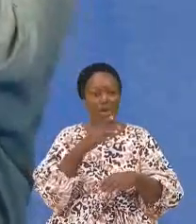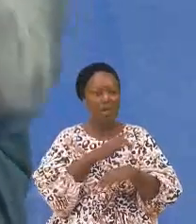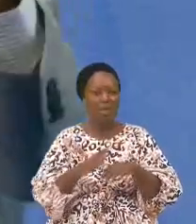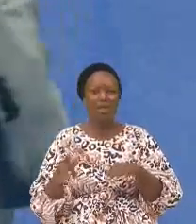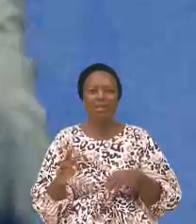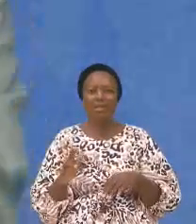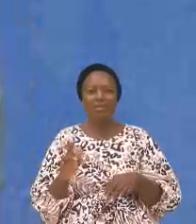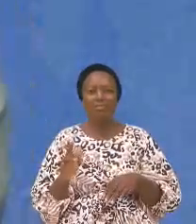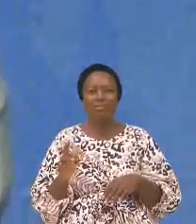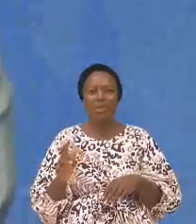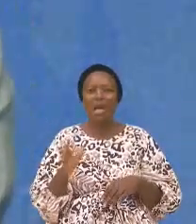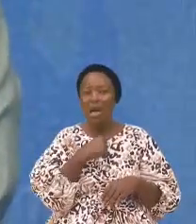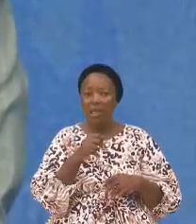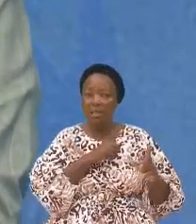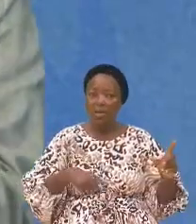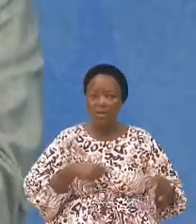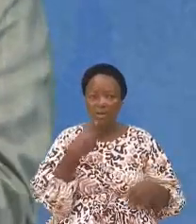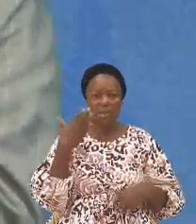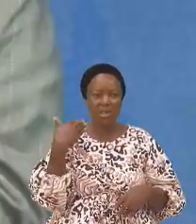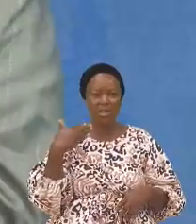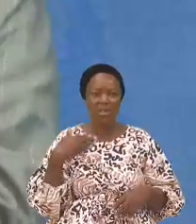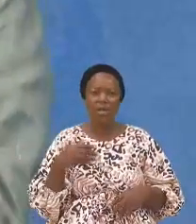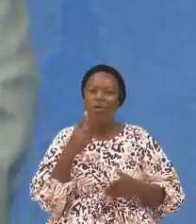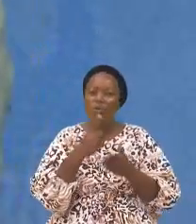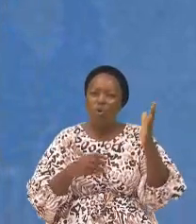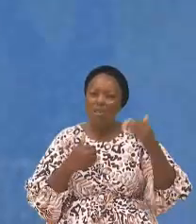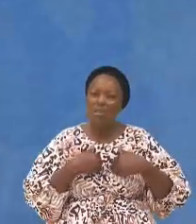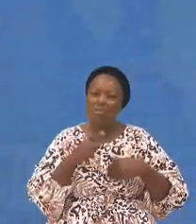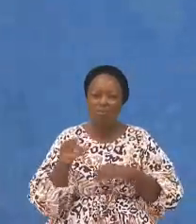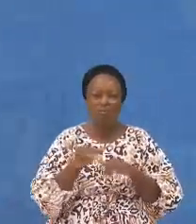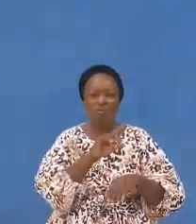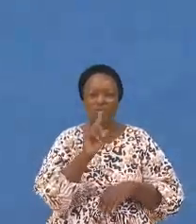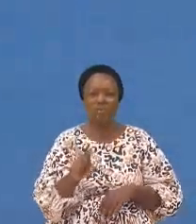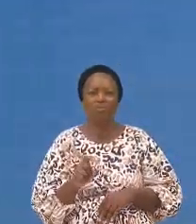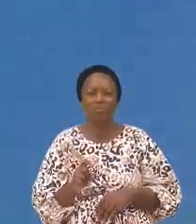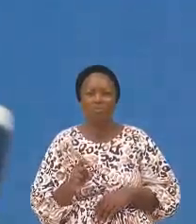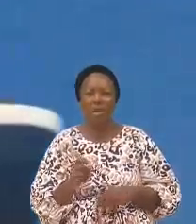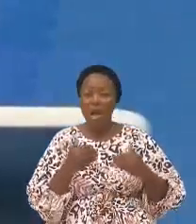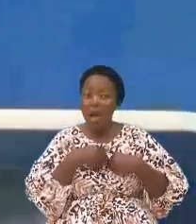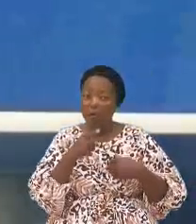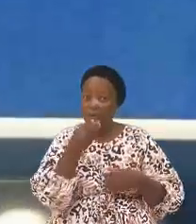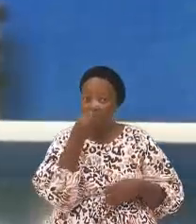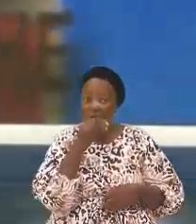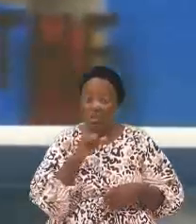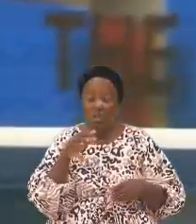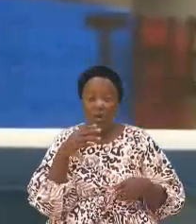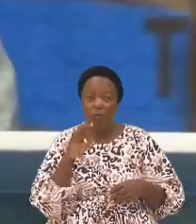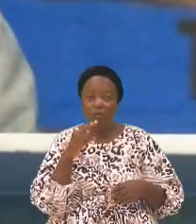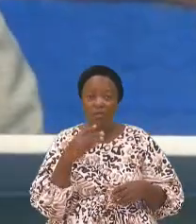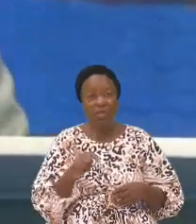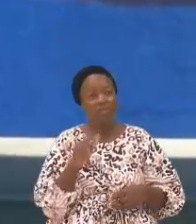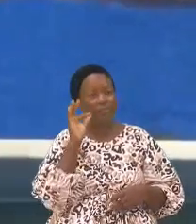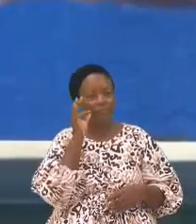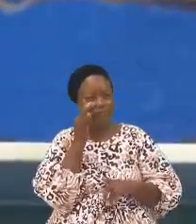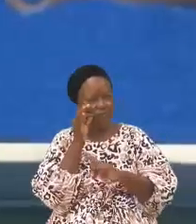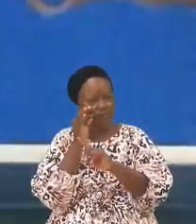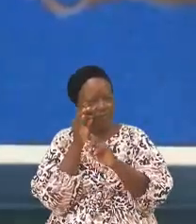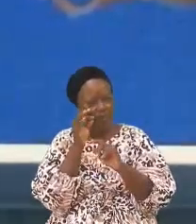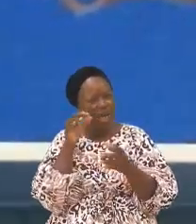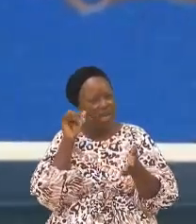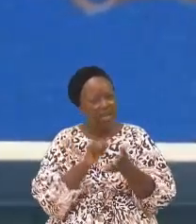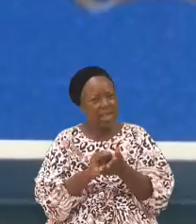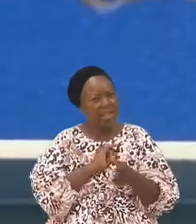of personalities in heaven, you are naked. And the Lord said, what have you done?